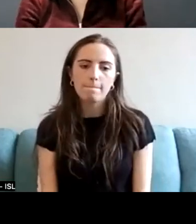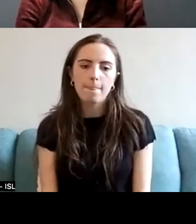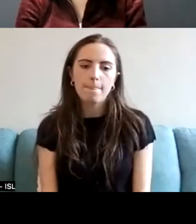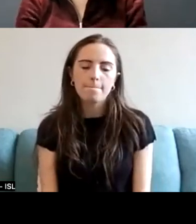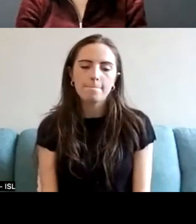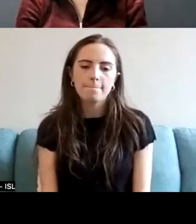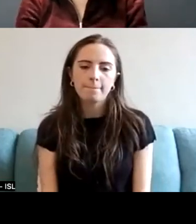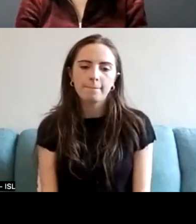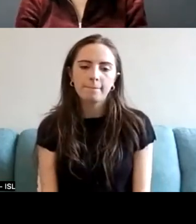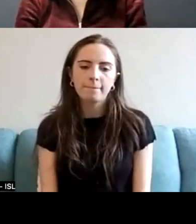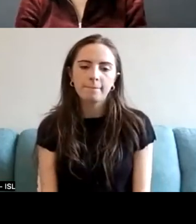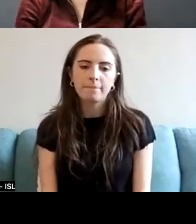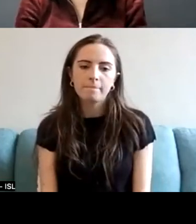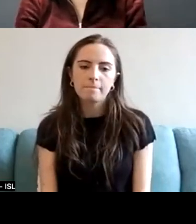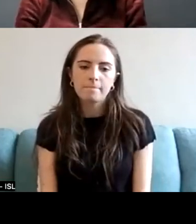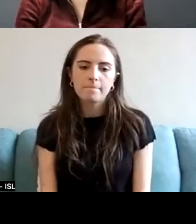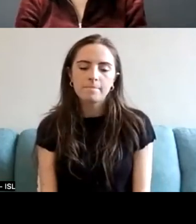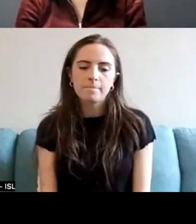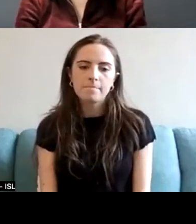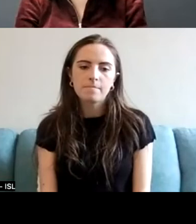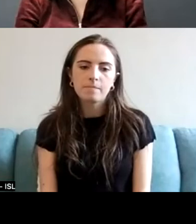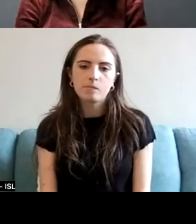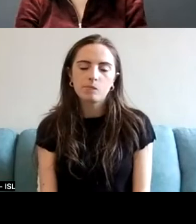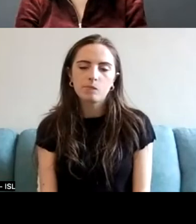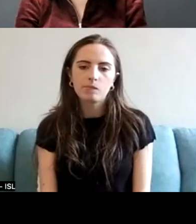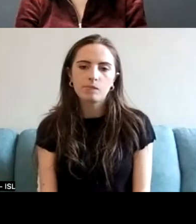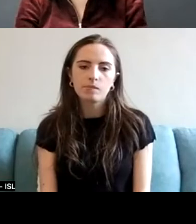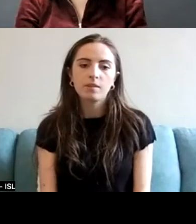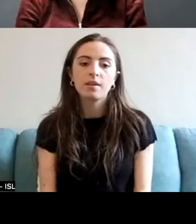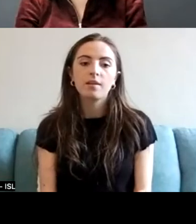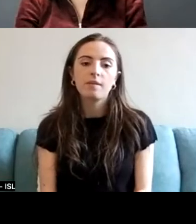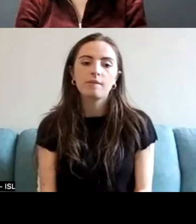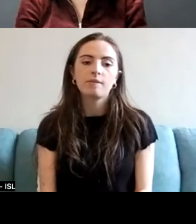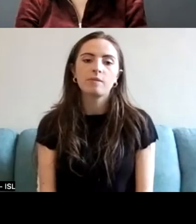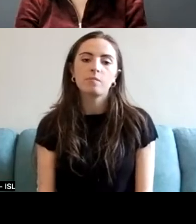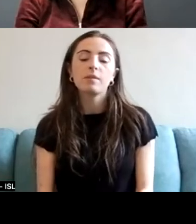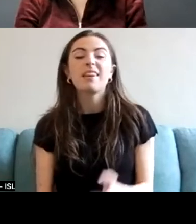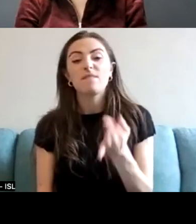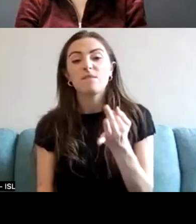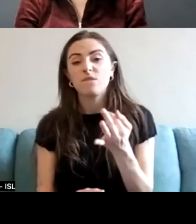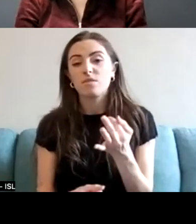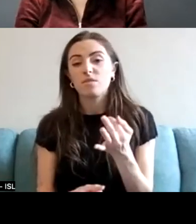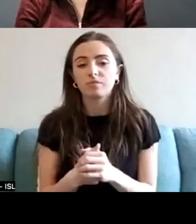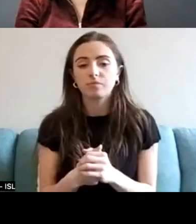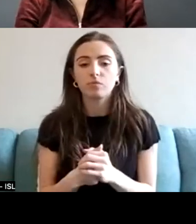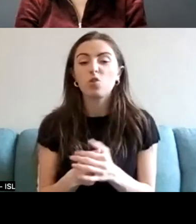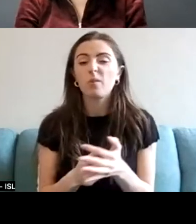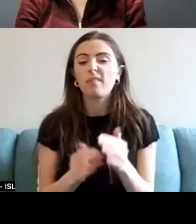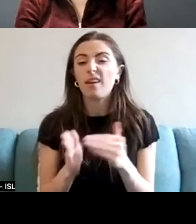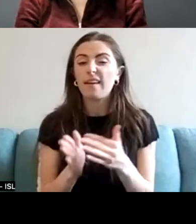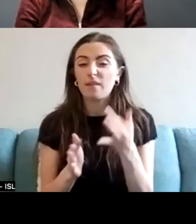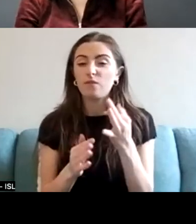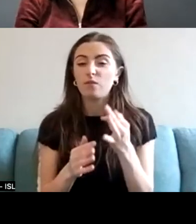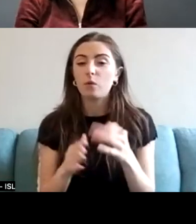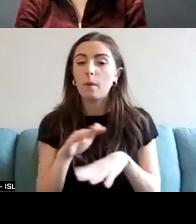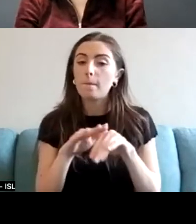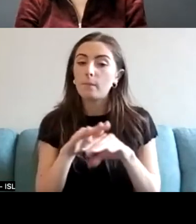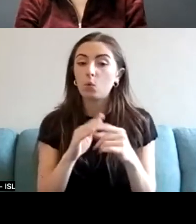the video is probably, if you're uploading it, it was probably done a day early anyway. That's it. That's perfect. And I'd even go one